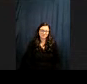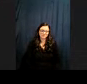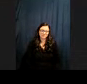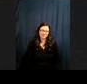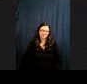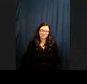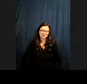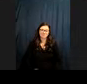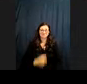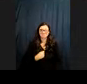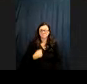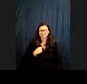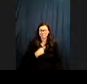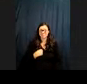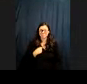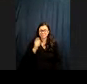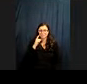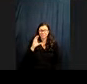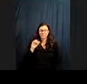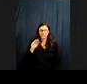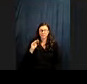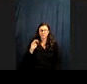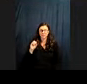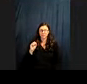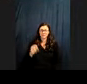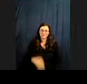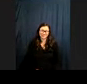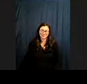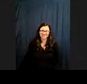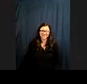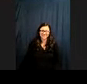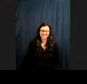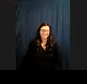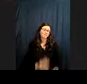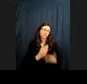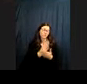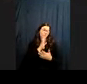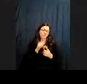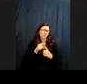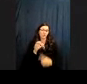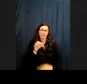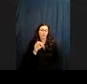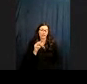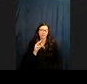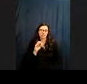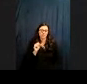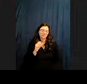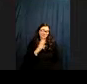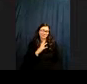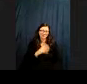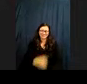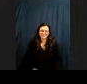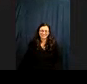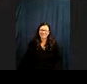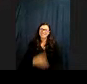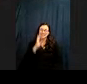I apologize on Cosmo's behalf. That's all right. We're talking about the cosmos here. I'm going to ask